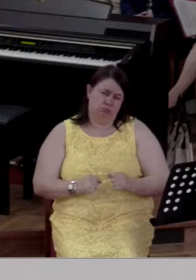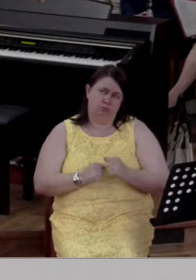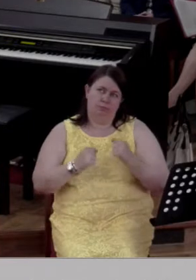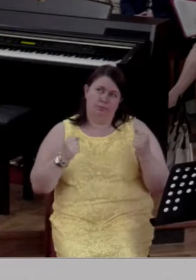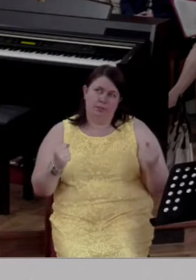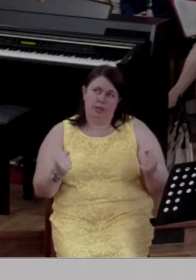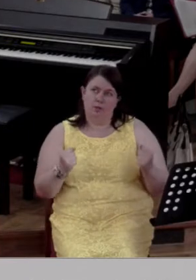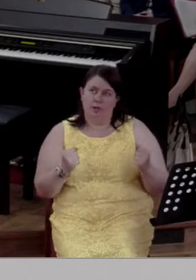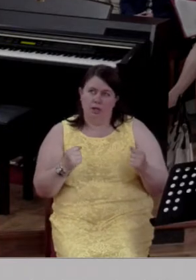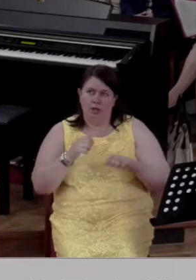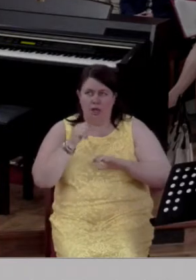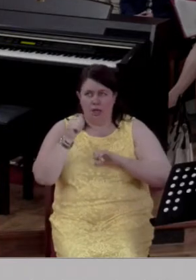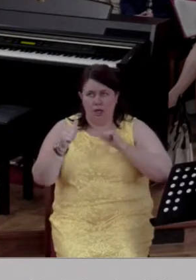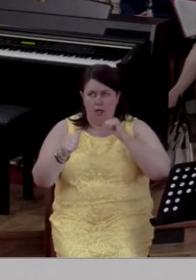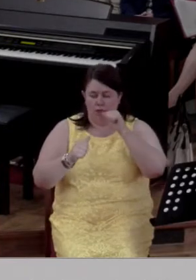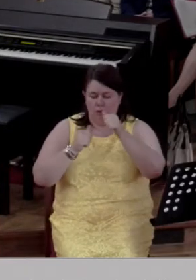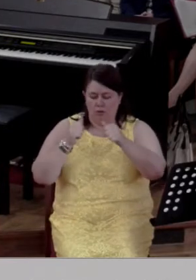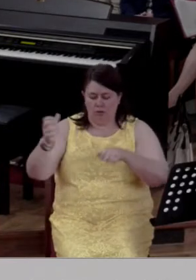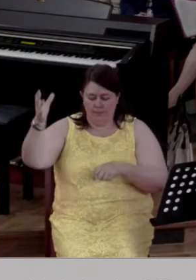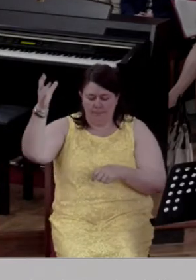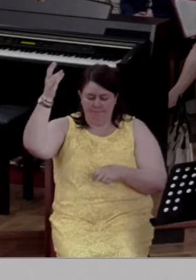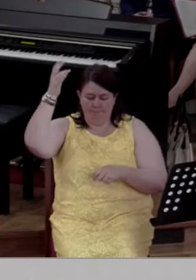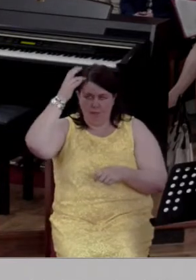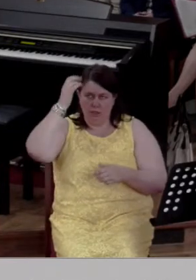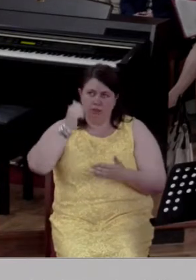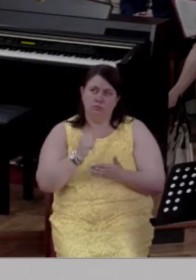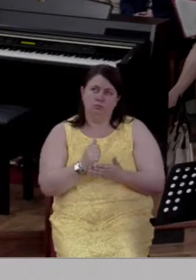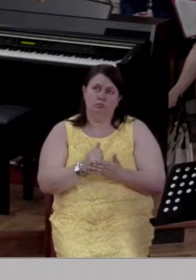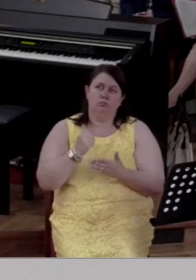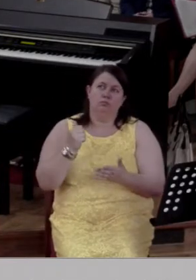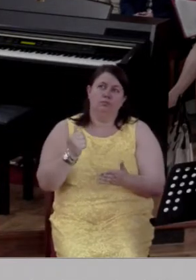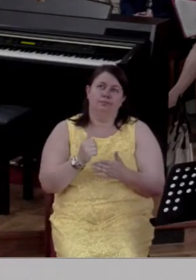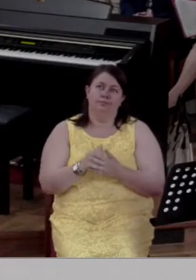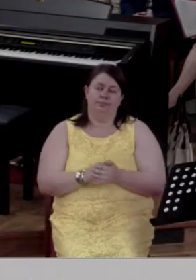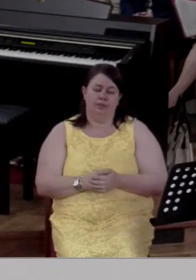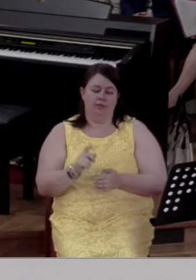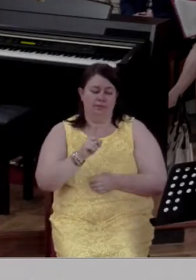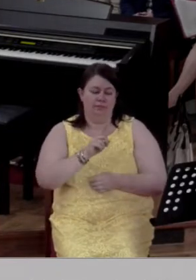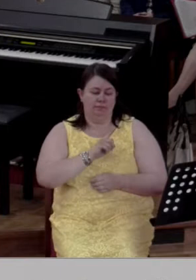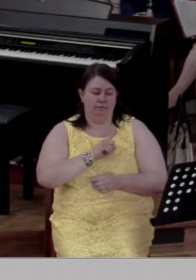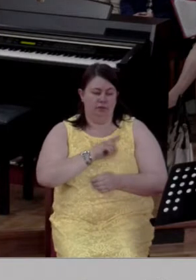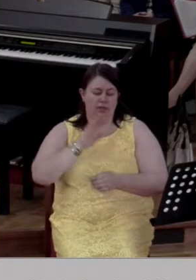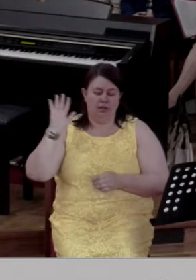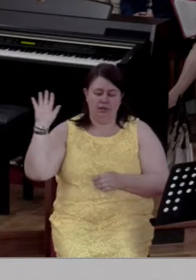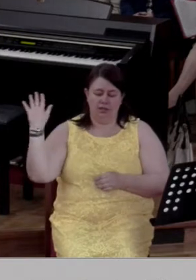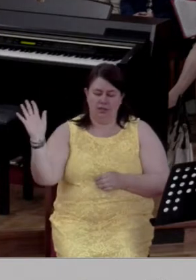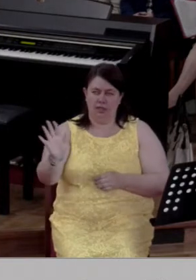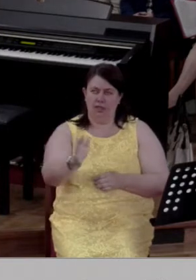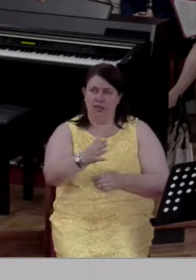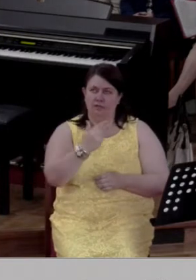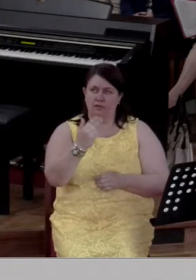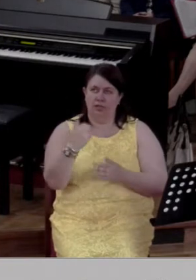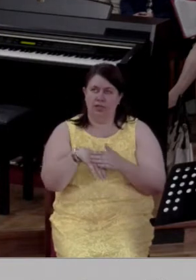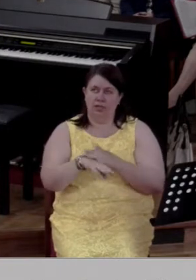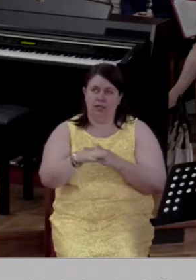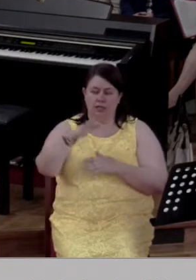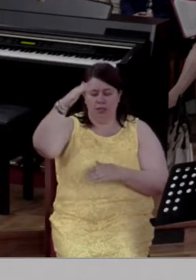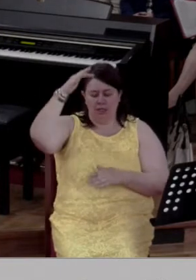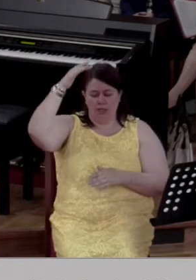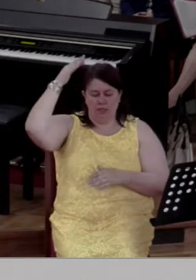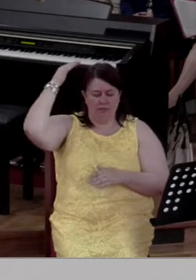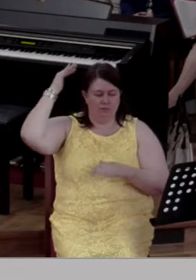power and the glory and the majesty and the splendor. For everything in heaven